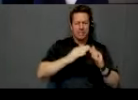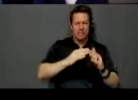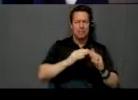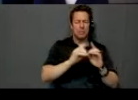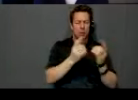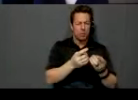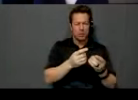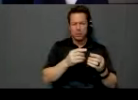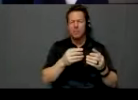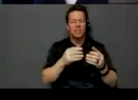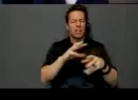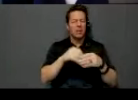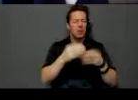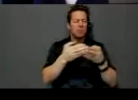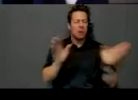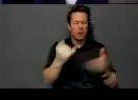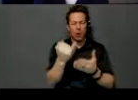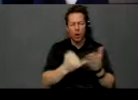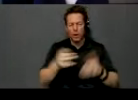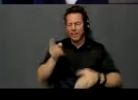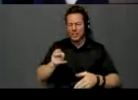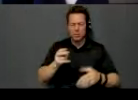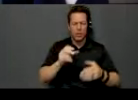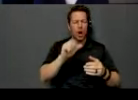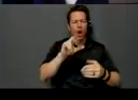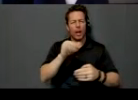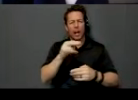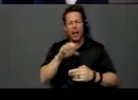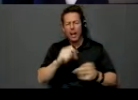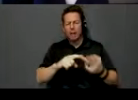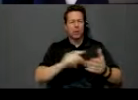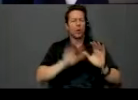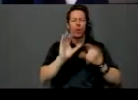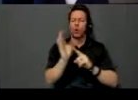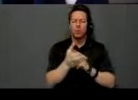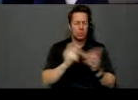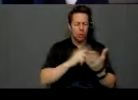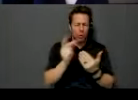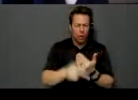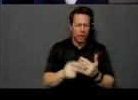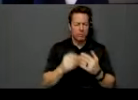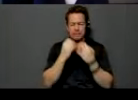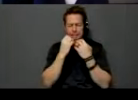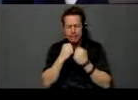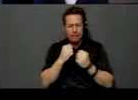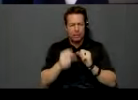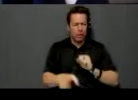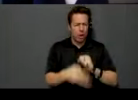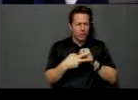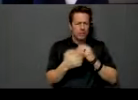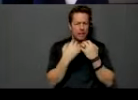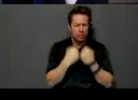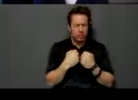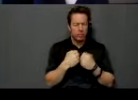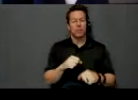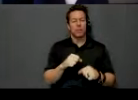public art, history programs, archives, cultural grants, and care and conservation. I want to thank the City of Boise for